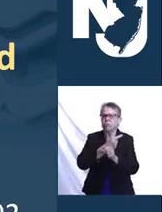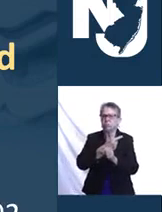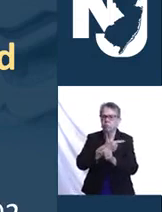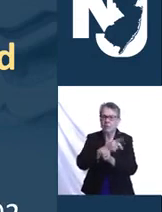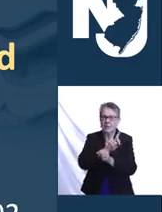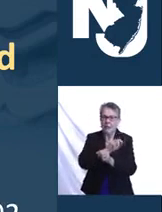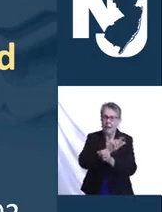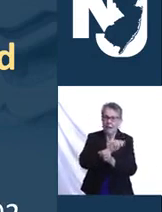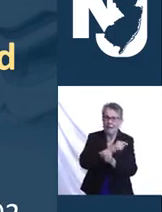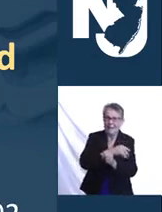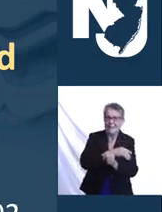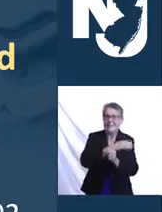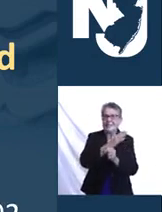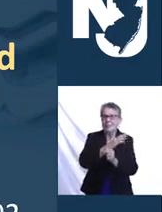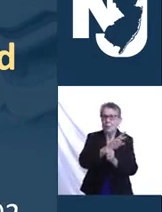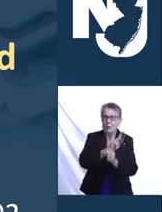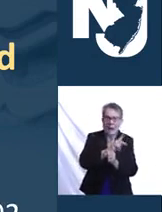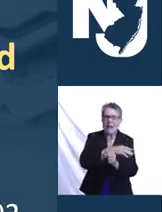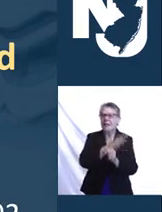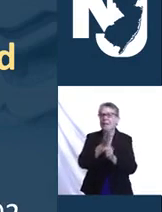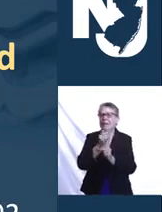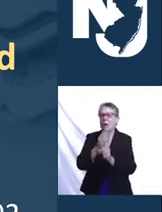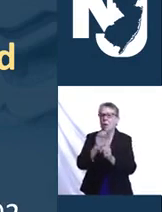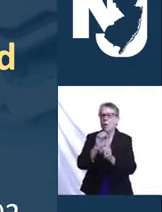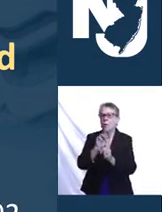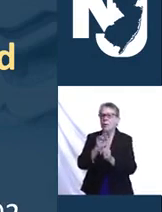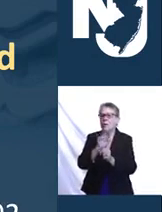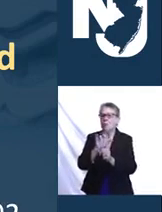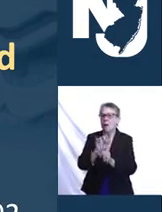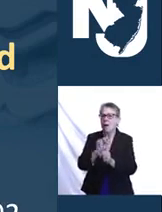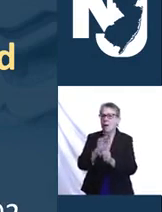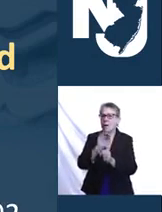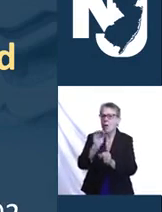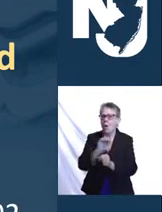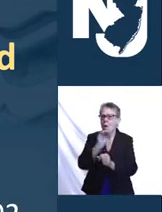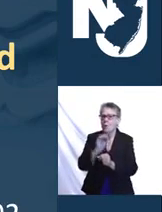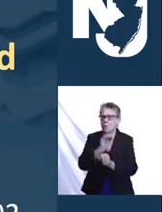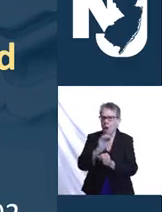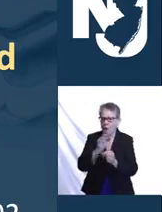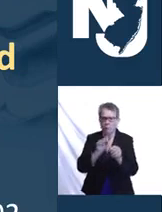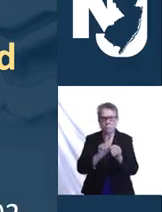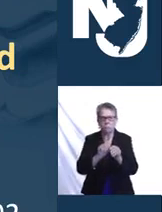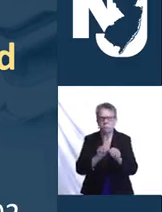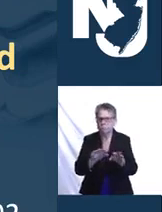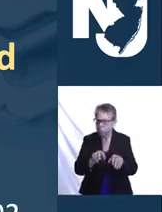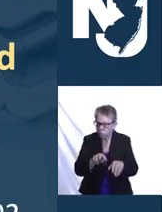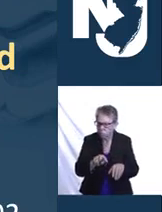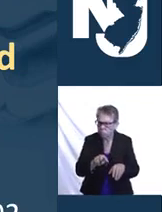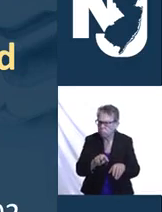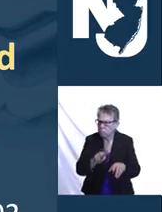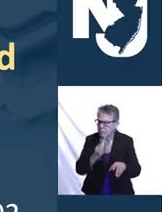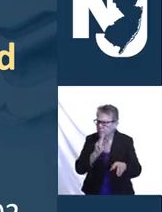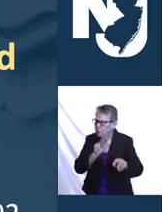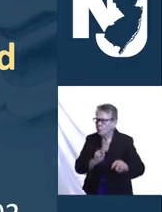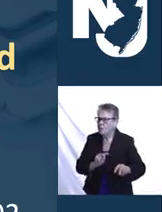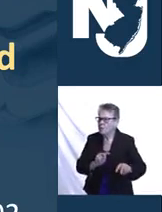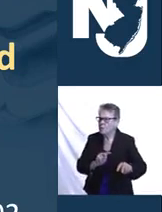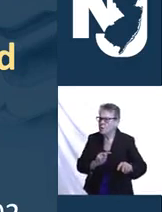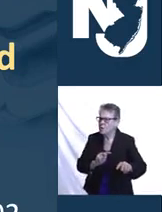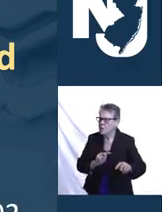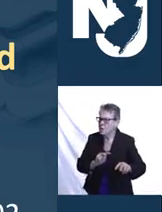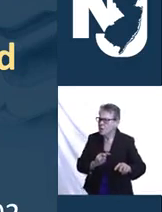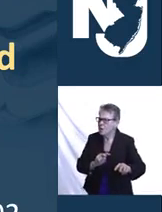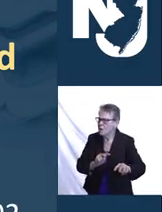be stunned if it's not already in the United States. The reality is that as our region is a hub of international travel